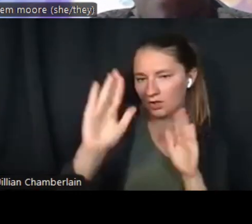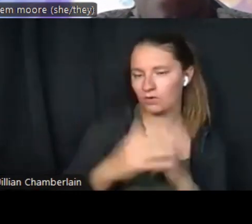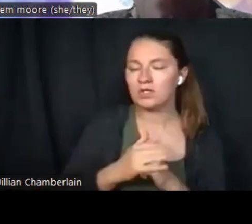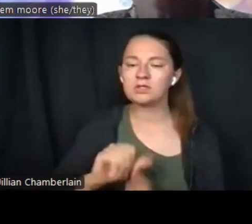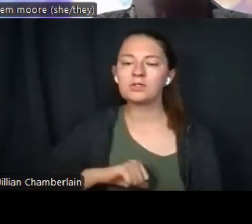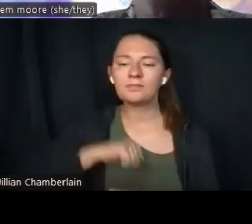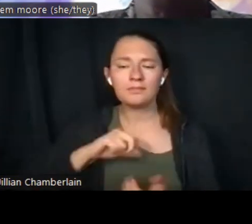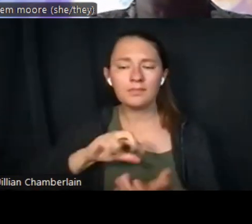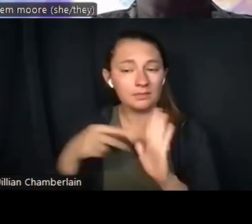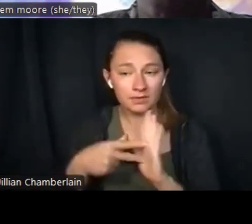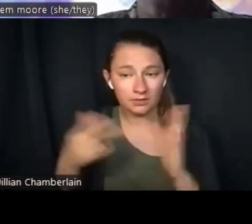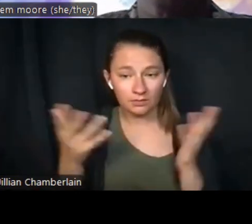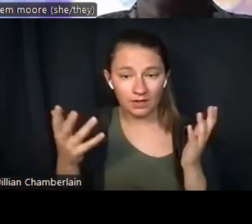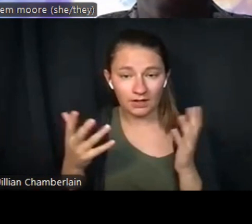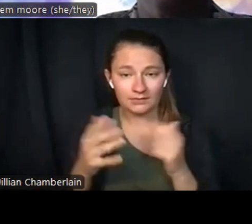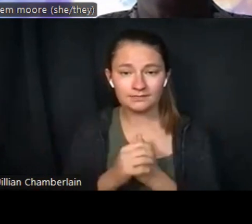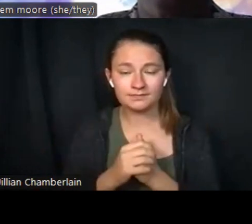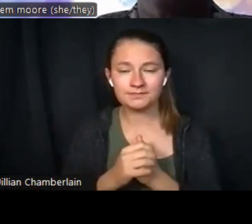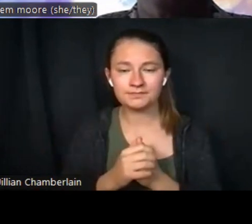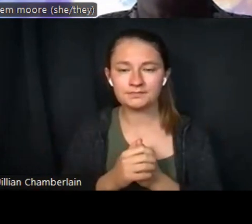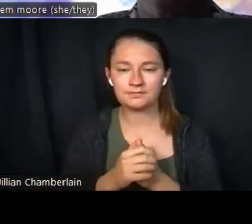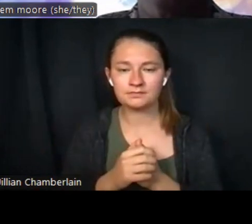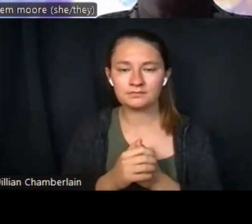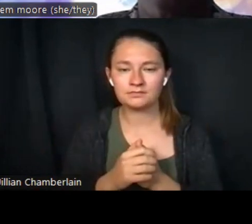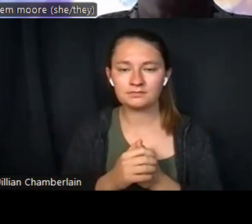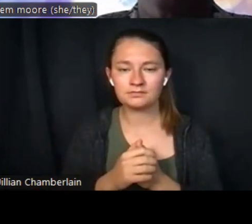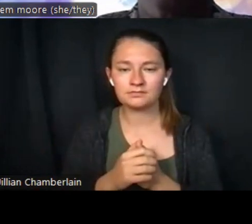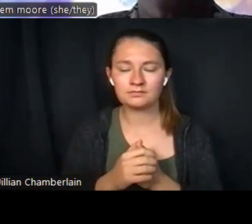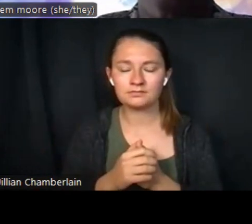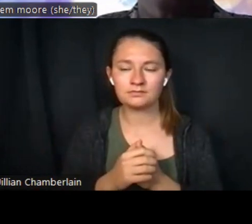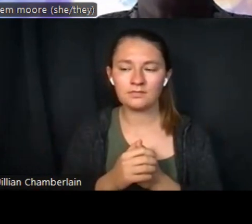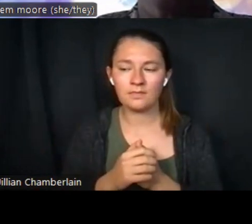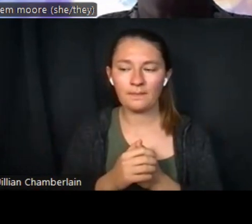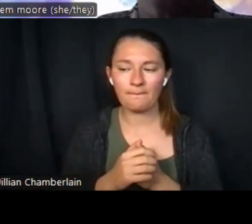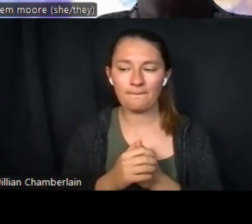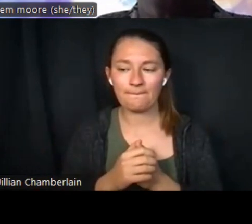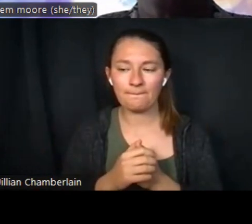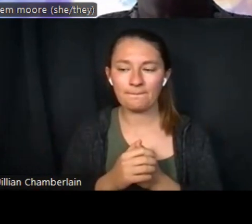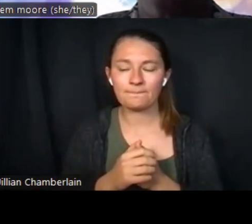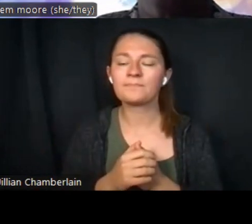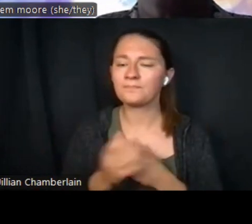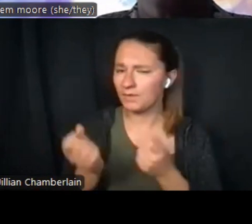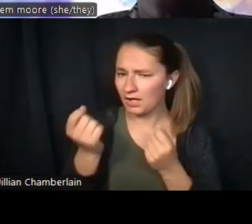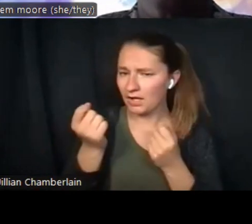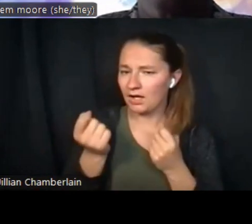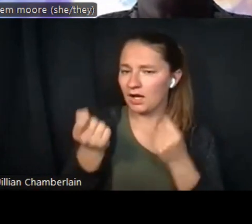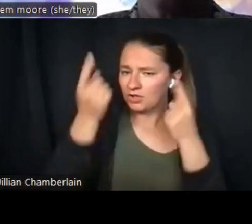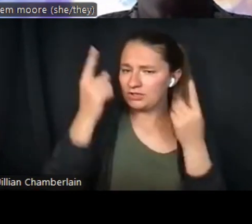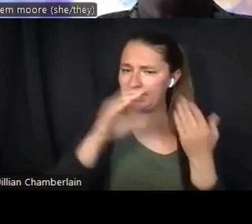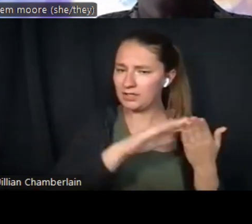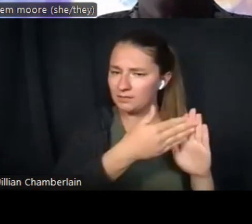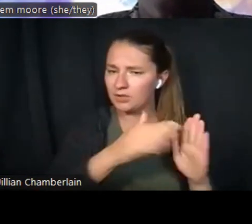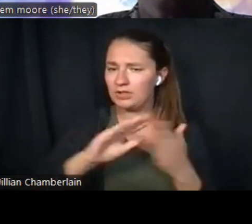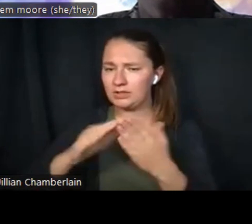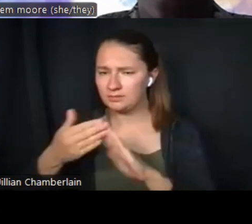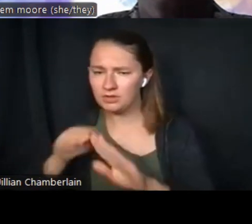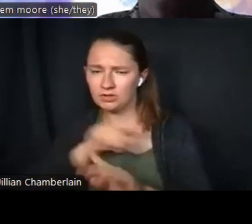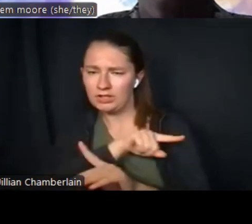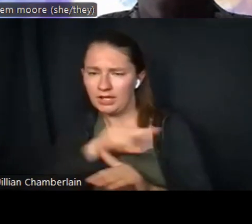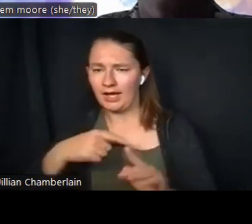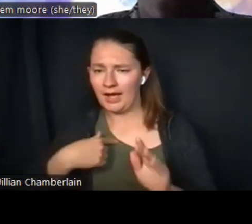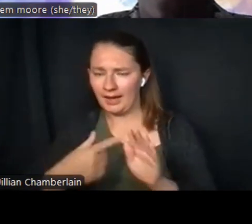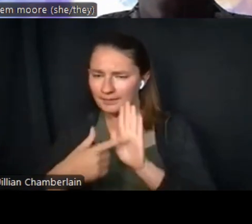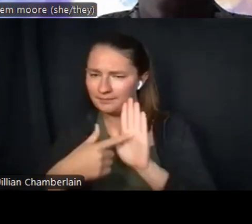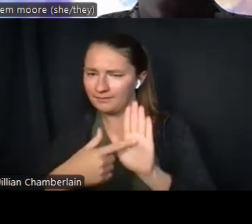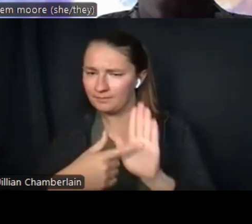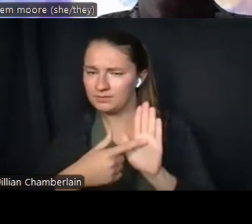is understanding the nuances of the variety of communities that I represent, that intersectionality, and